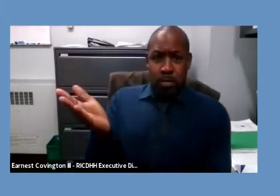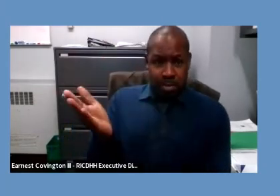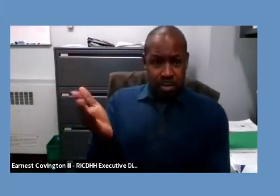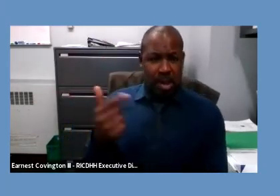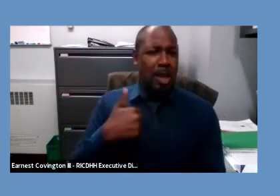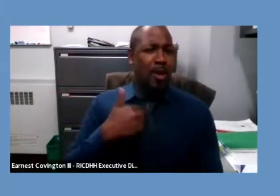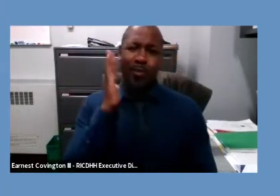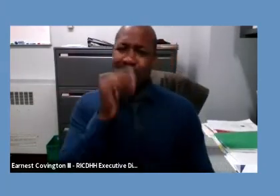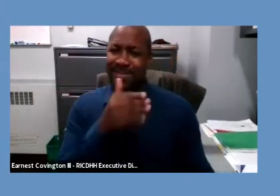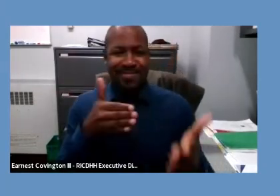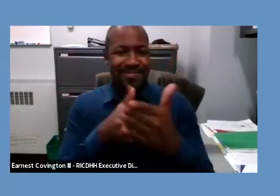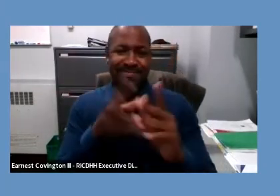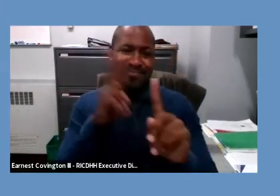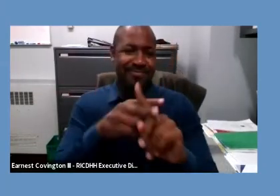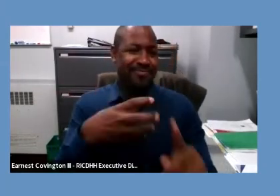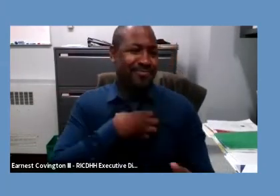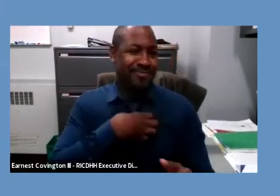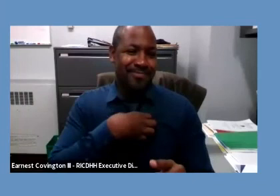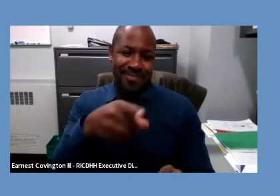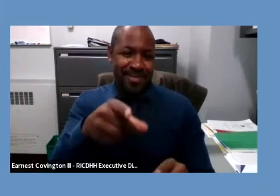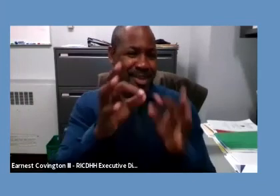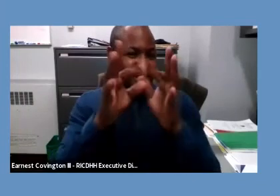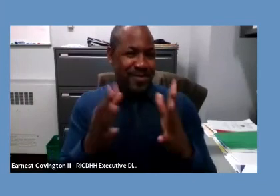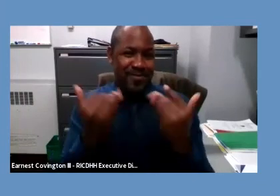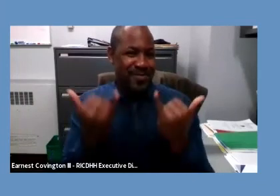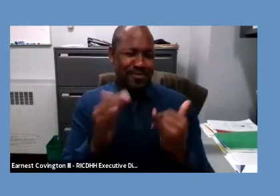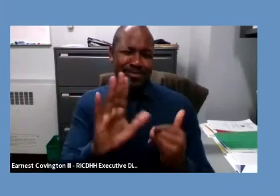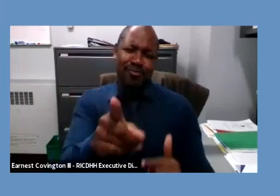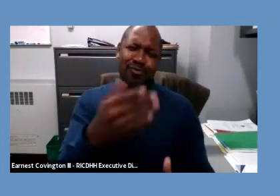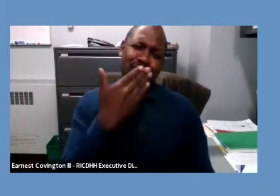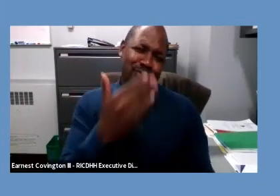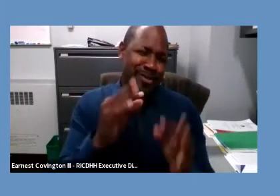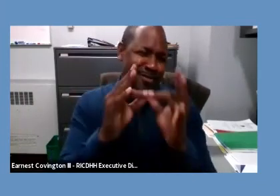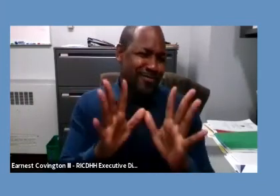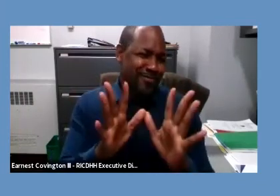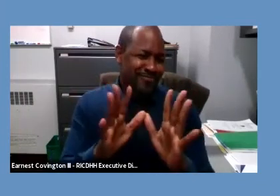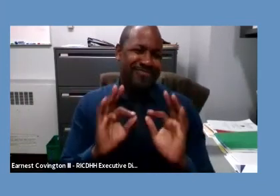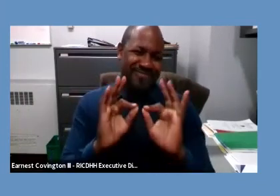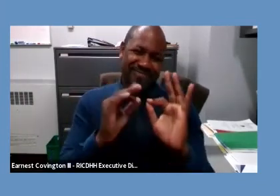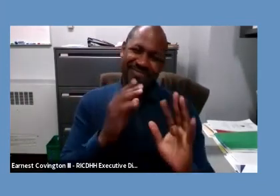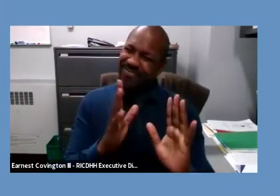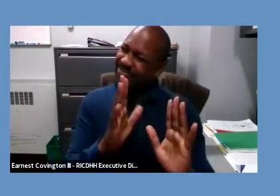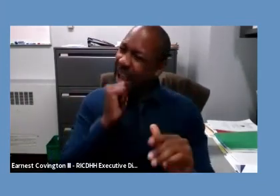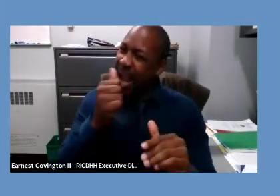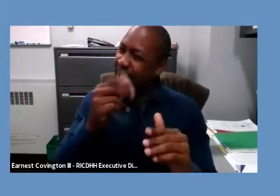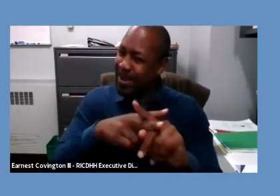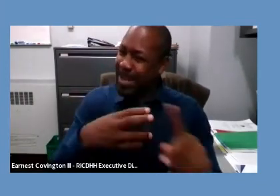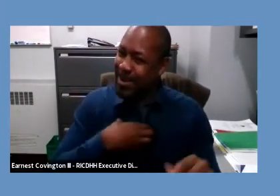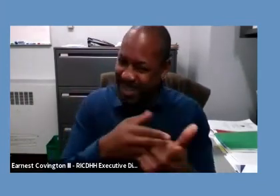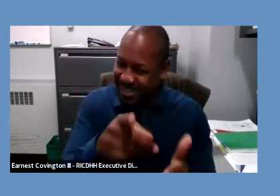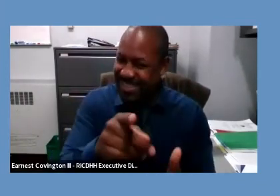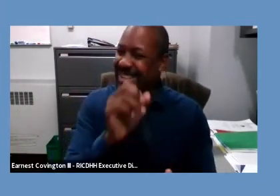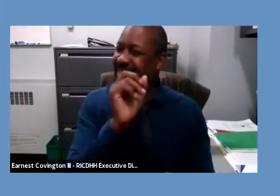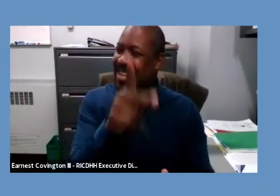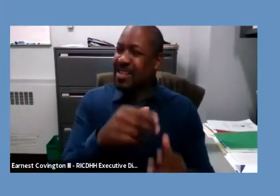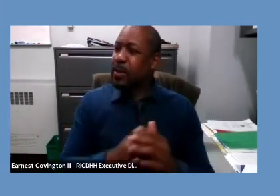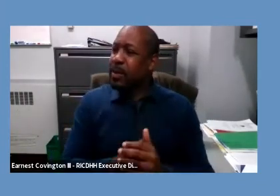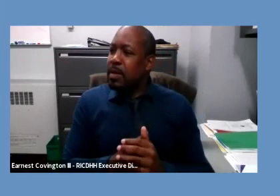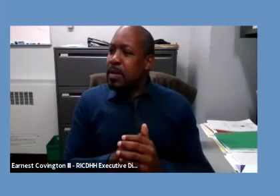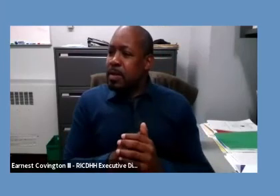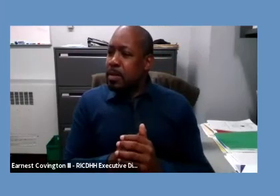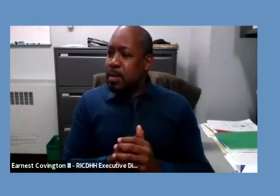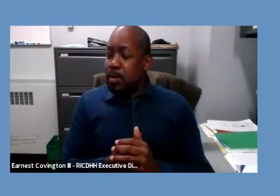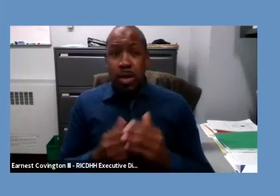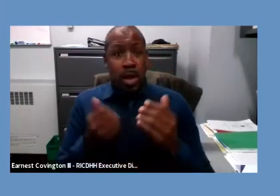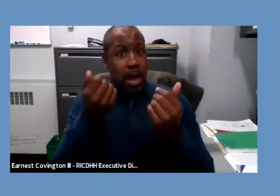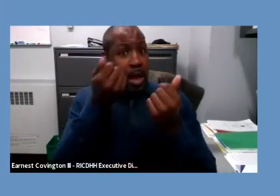So now you've seen the process and how to file a complaint. I would never file a complaint against this interpreter. She's a good interpreter. So I'm not